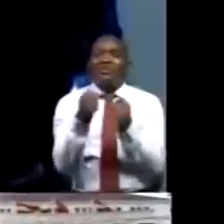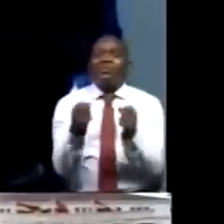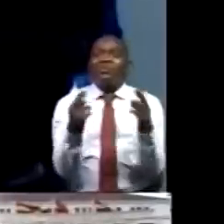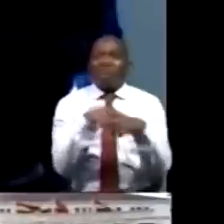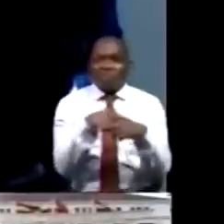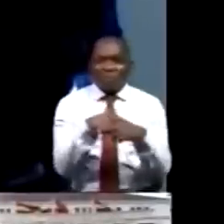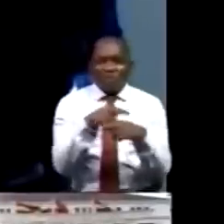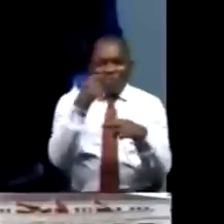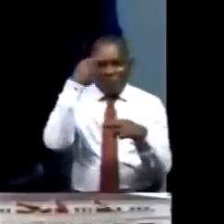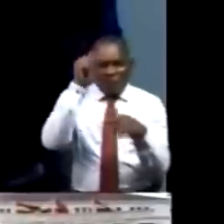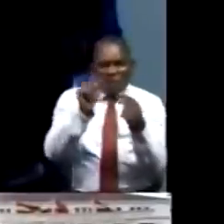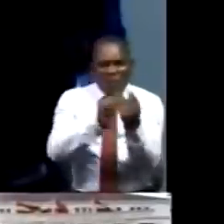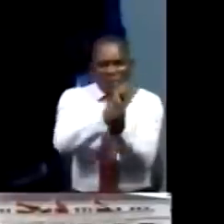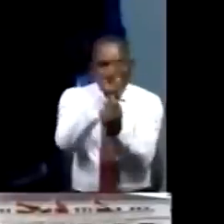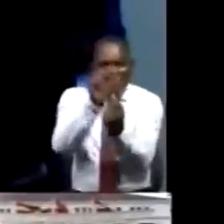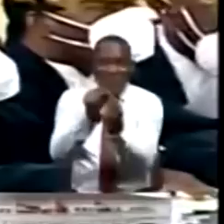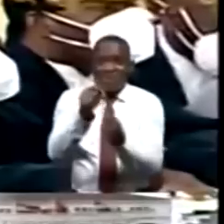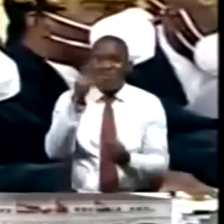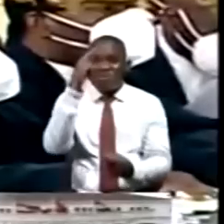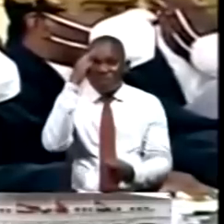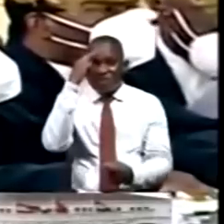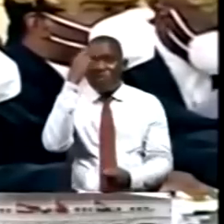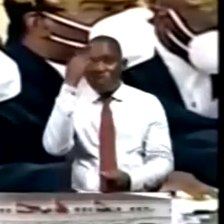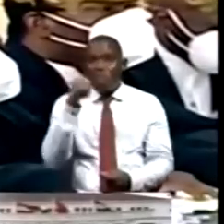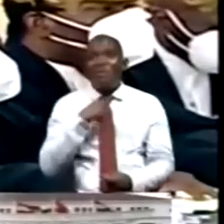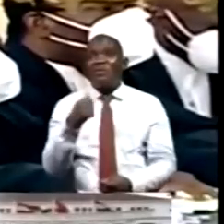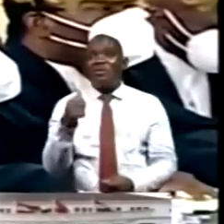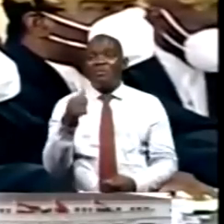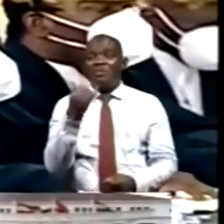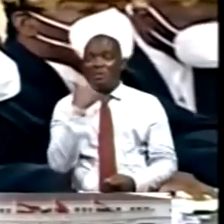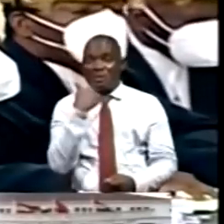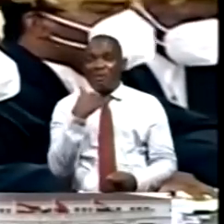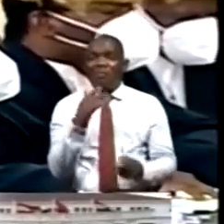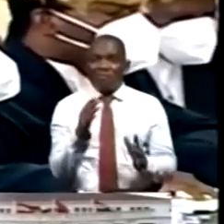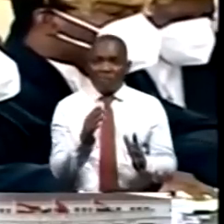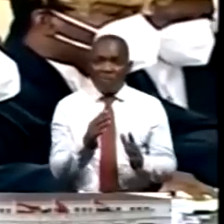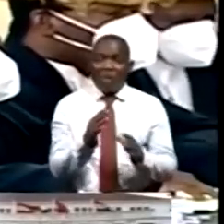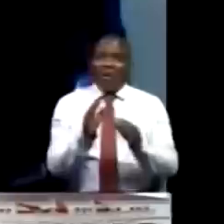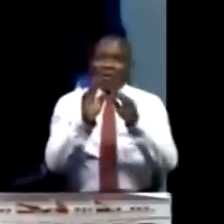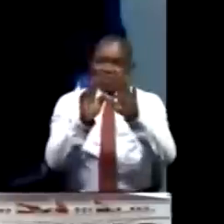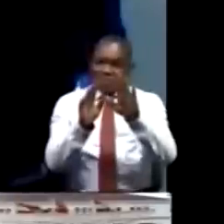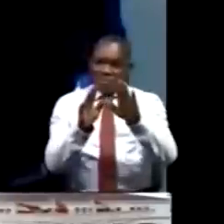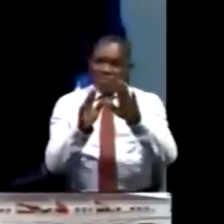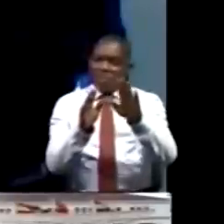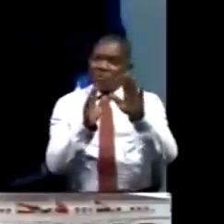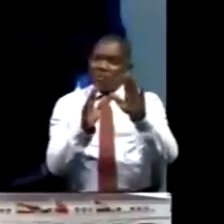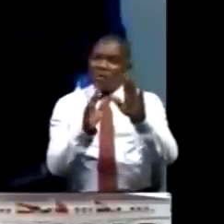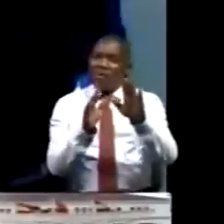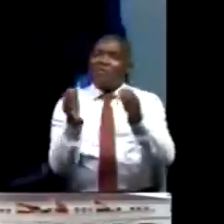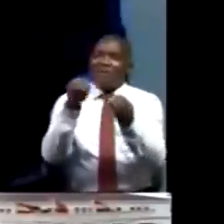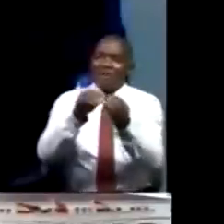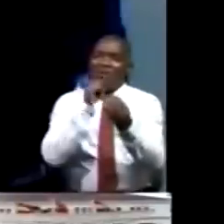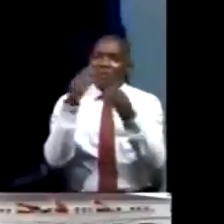very, very specific reasons. Now, when did you realize that mistake? I had I haven't finished answering the question,